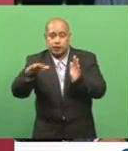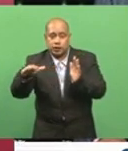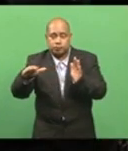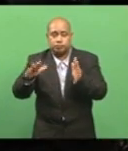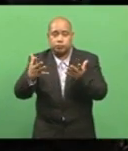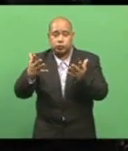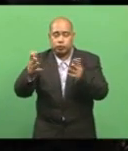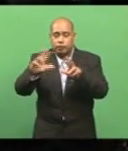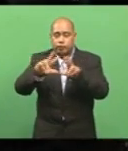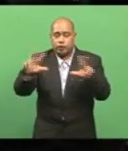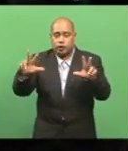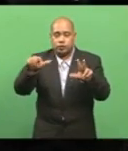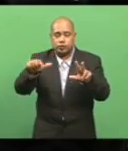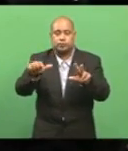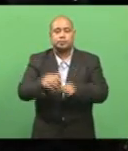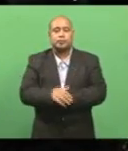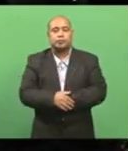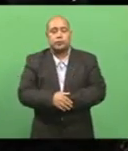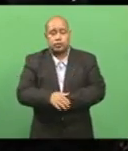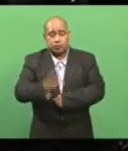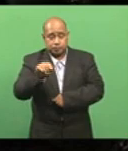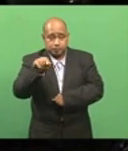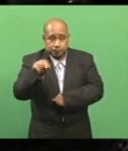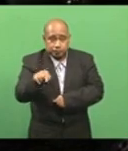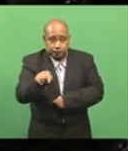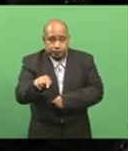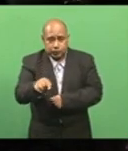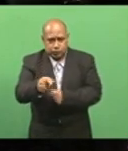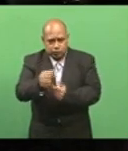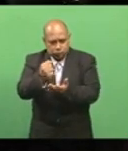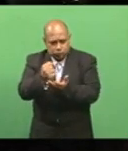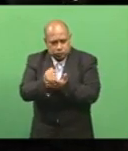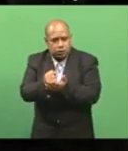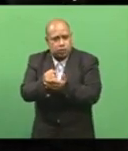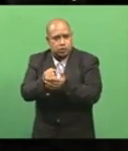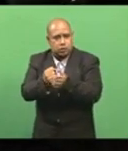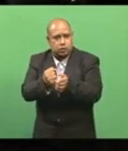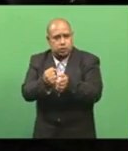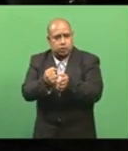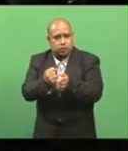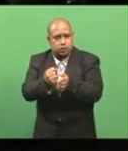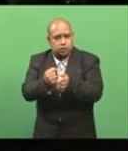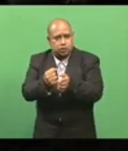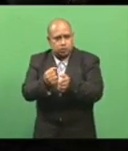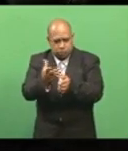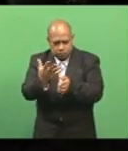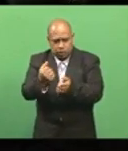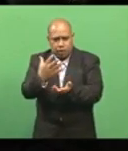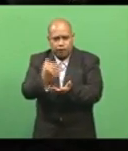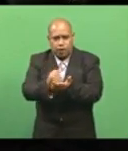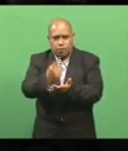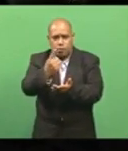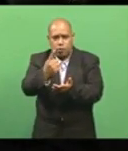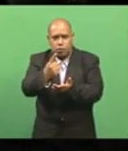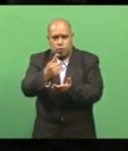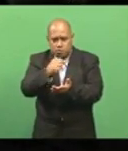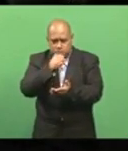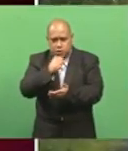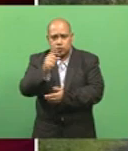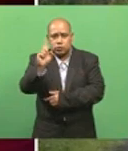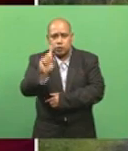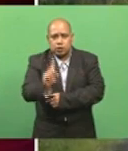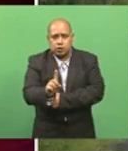Well, Edwin, following the confirmation of the latest case today, police were deployed to Vunidangi settlement,